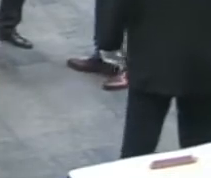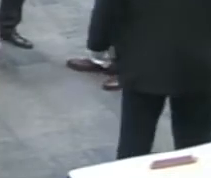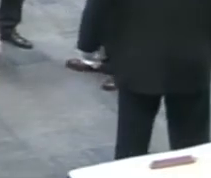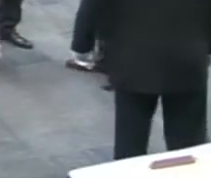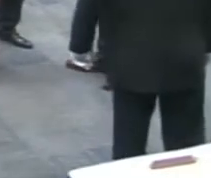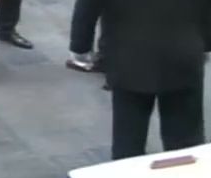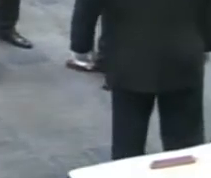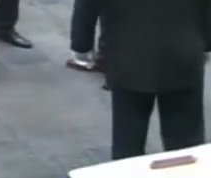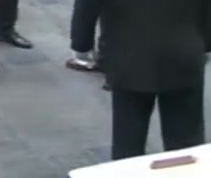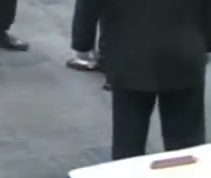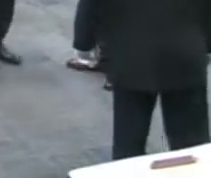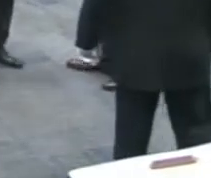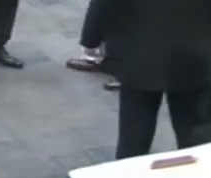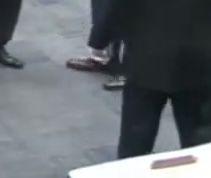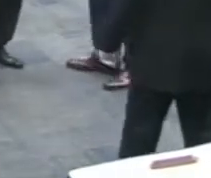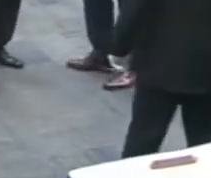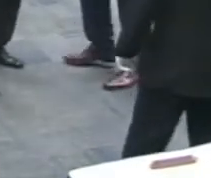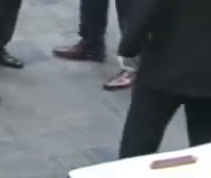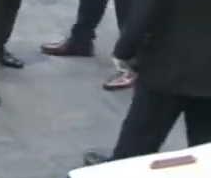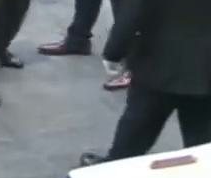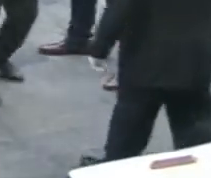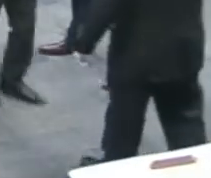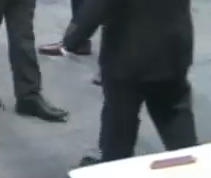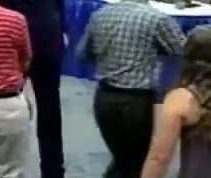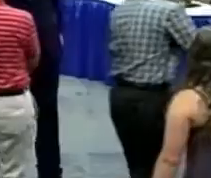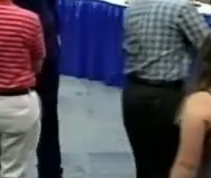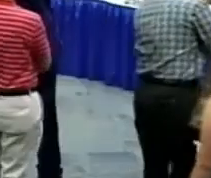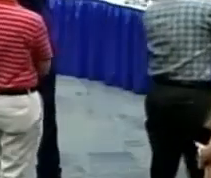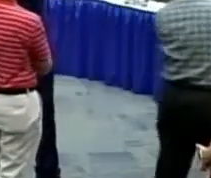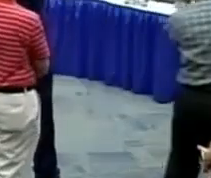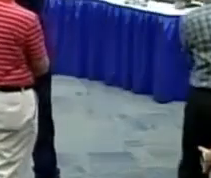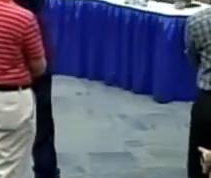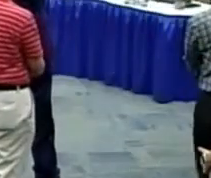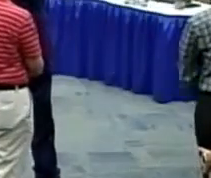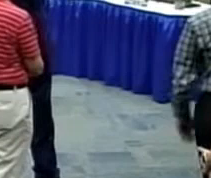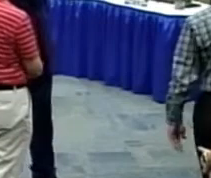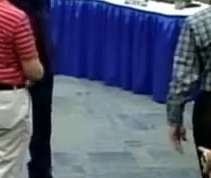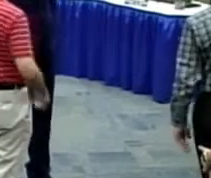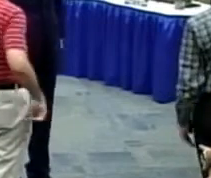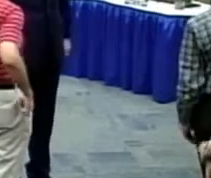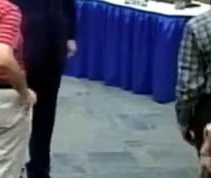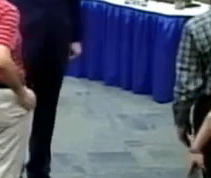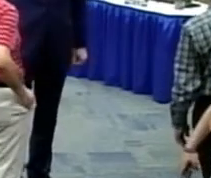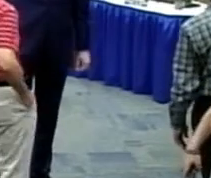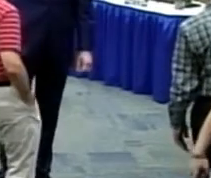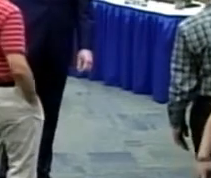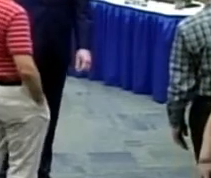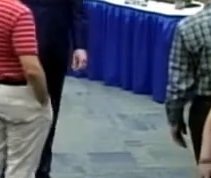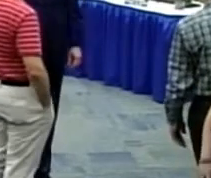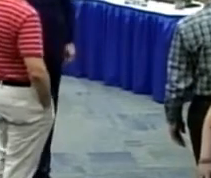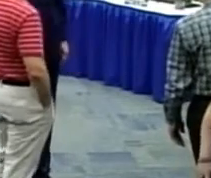Nice to meet you. We're working with you. I'm gonna say hey.